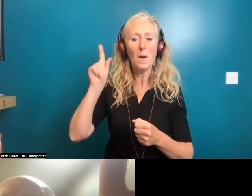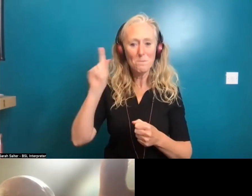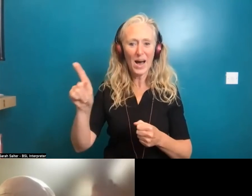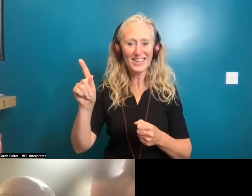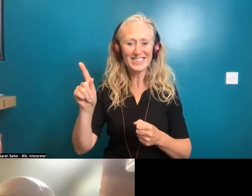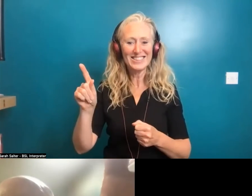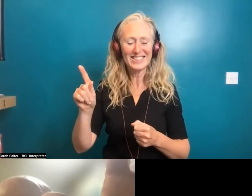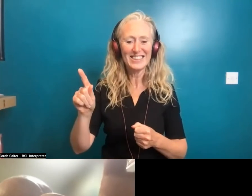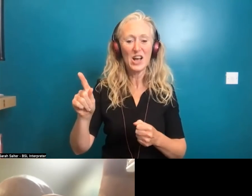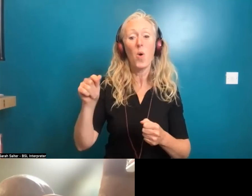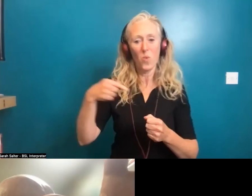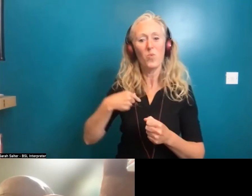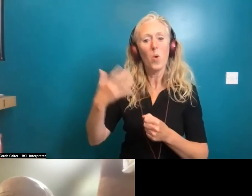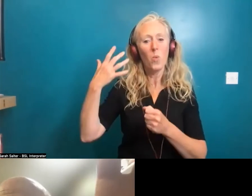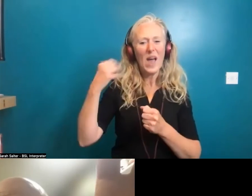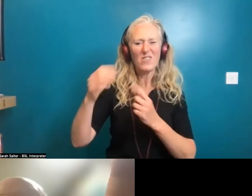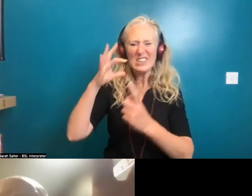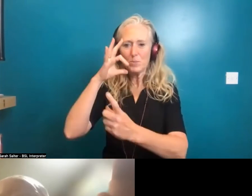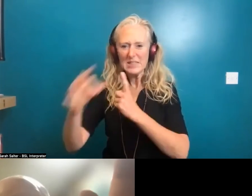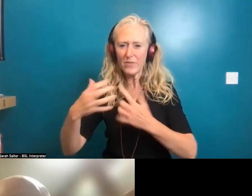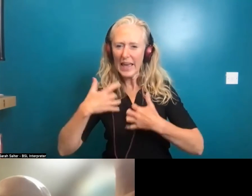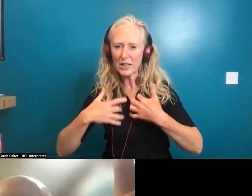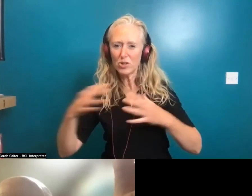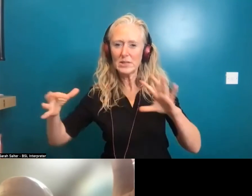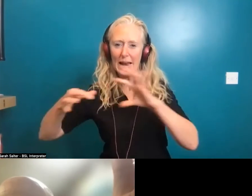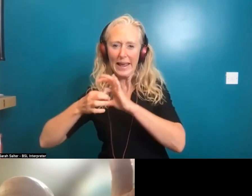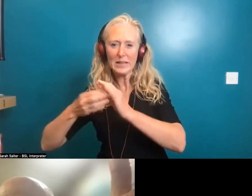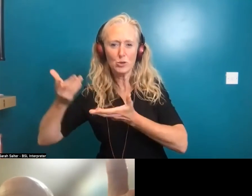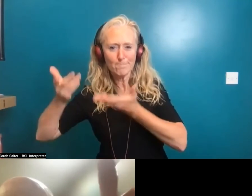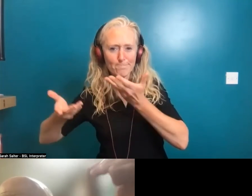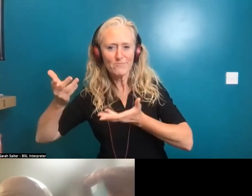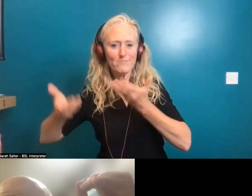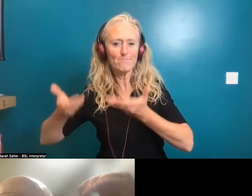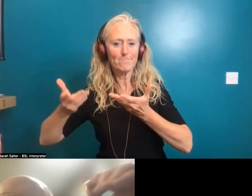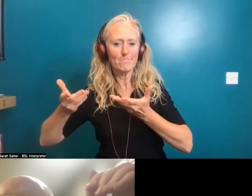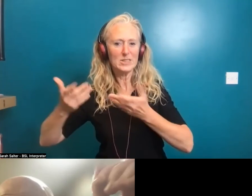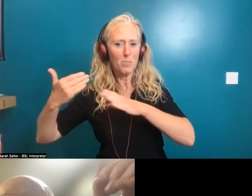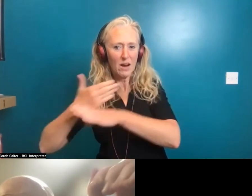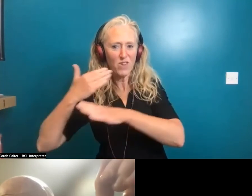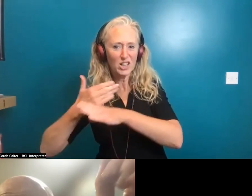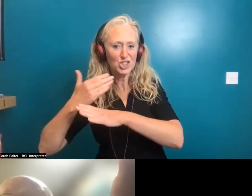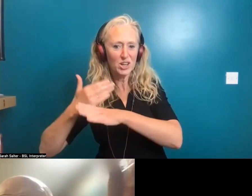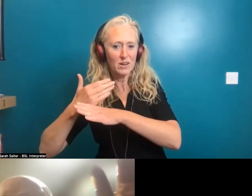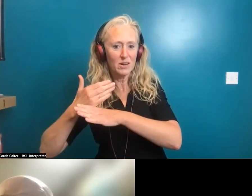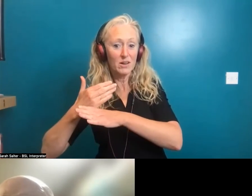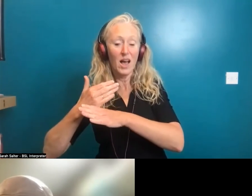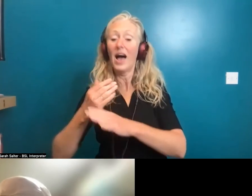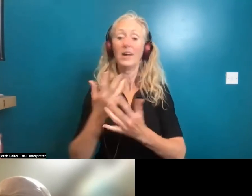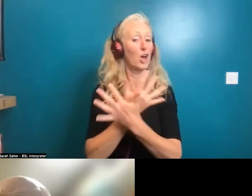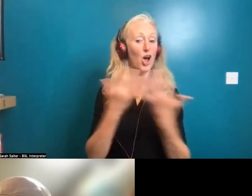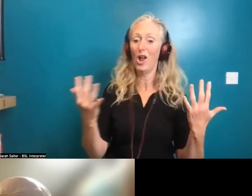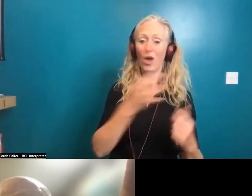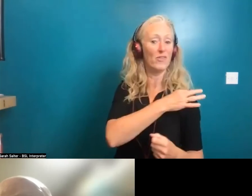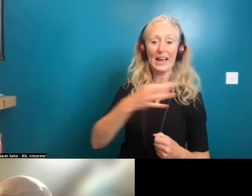don't have vestibular testing facilities. And so we can definitely help with that. But we are absolutely adamant, you know, you keep